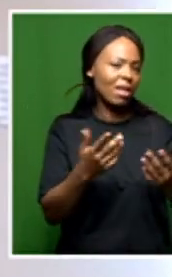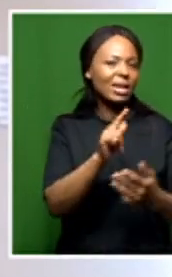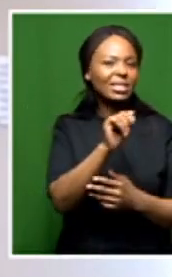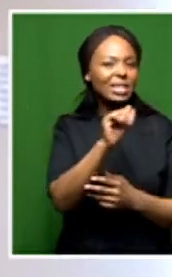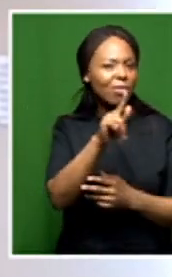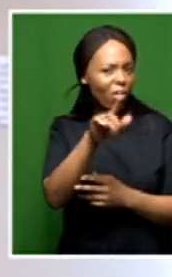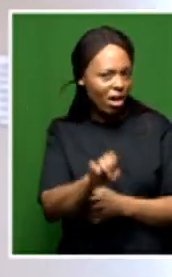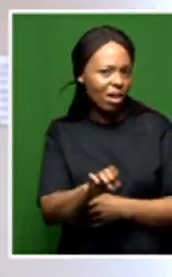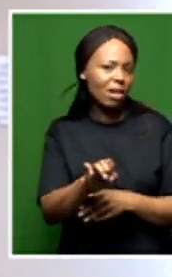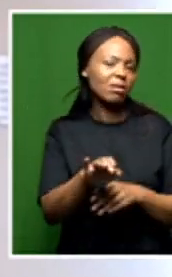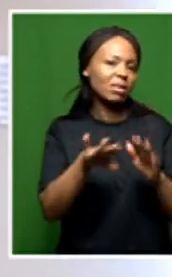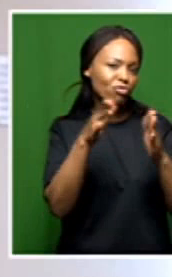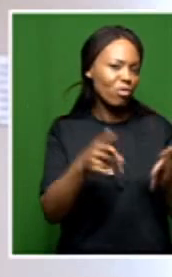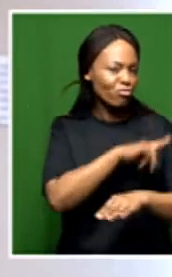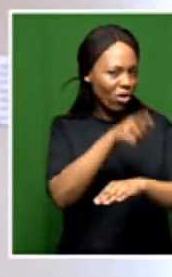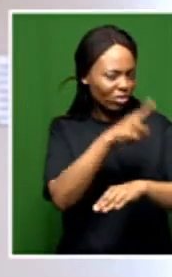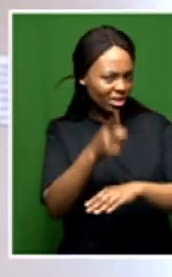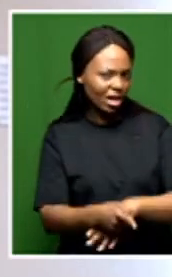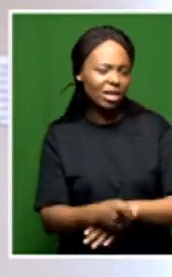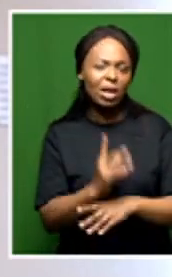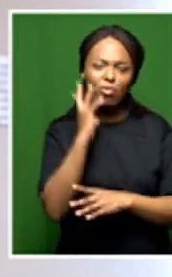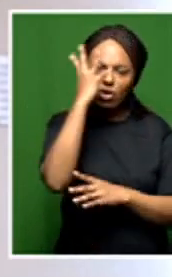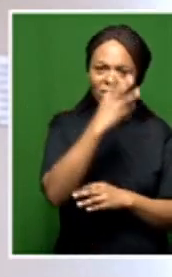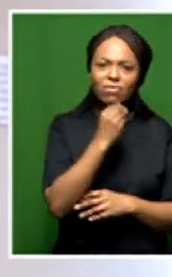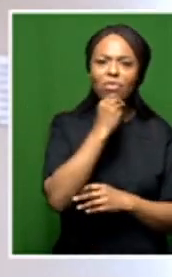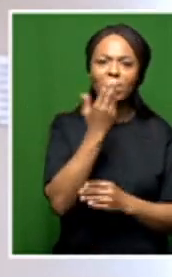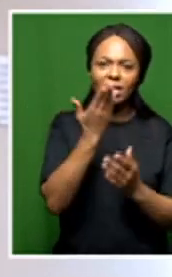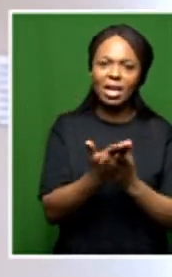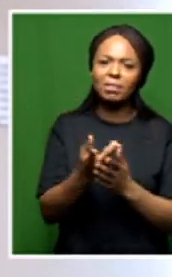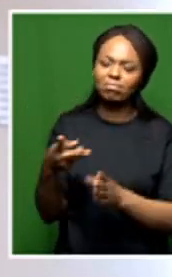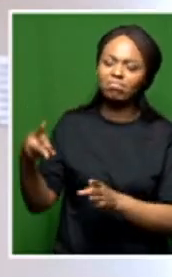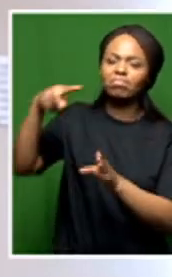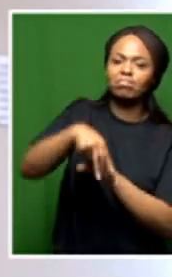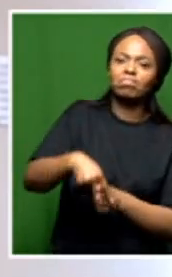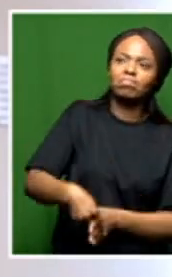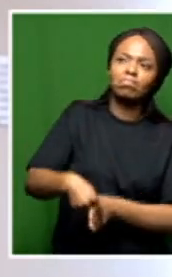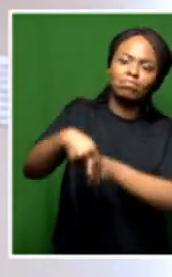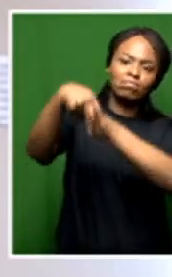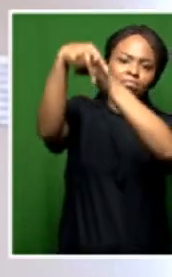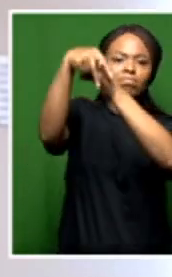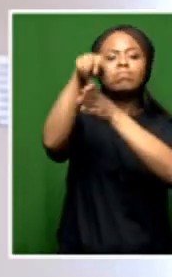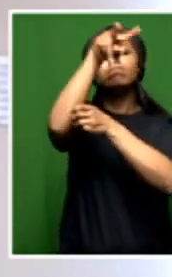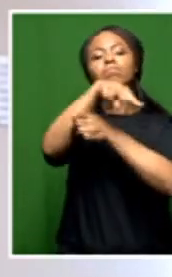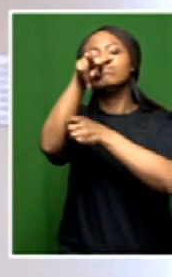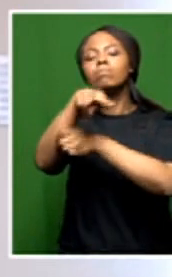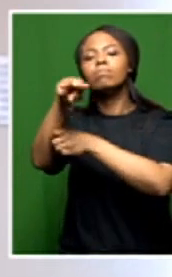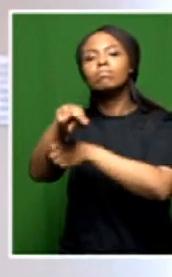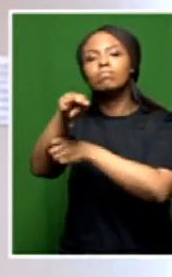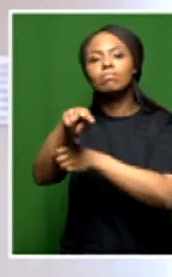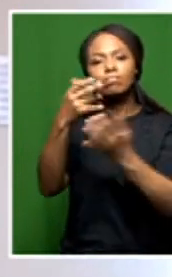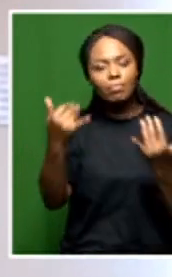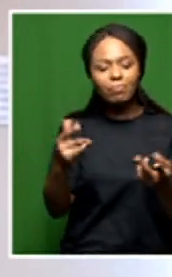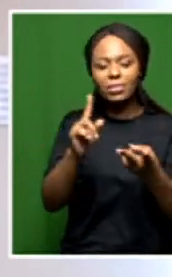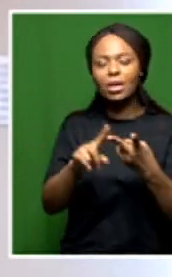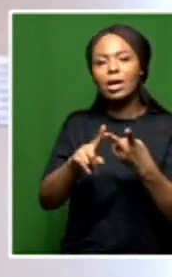beauty of that particular place. I mean, you can climb on a cable car to Table Mountain. If you go to Kruger National Park, you can actually experience